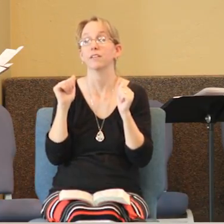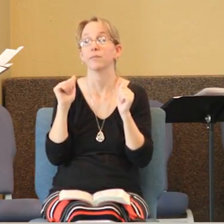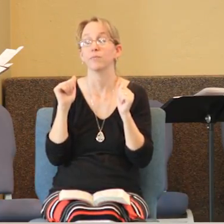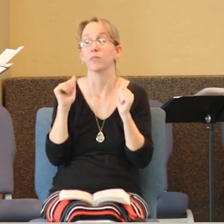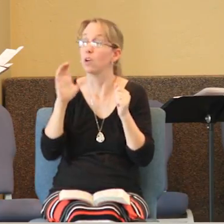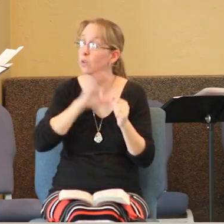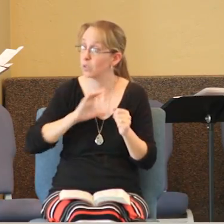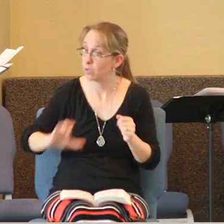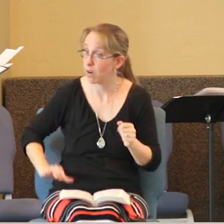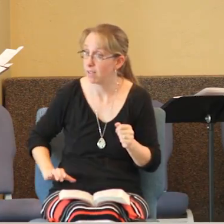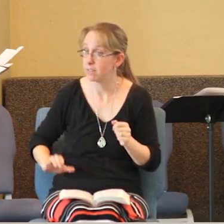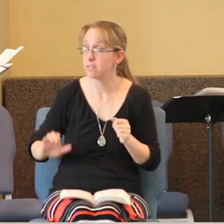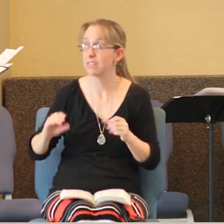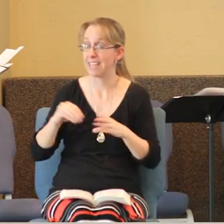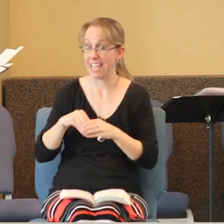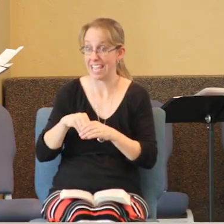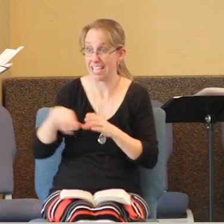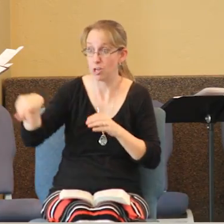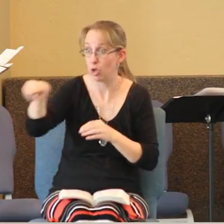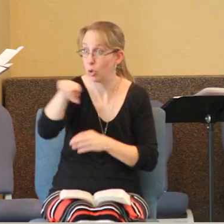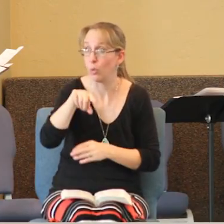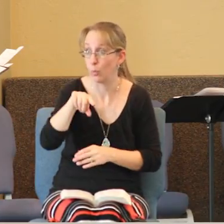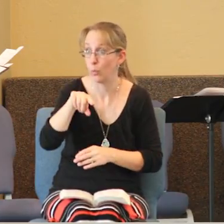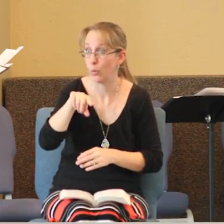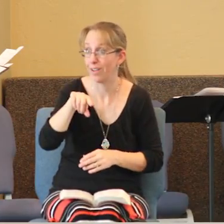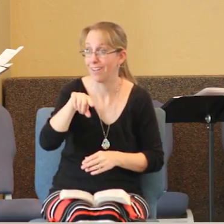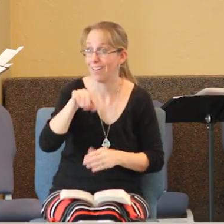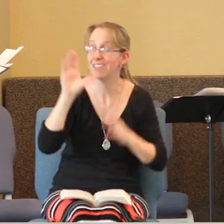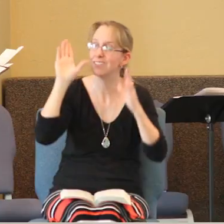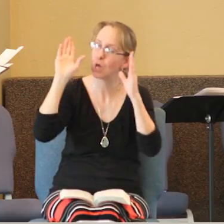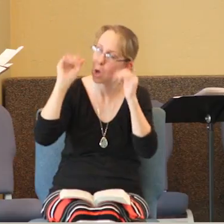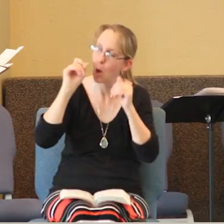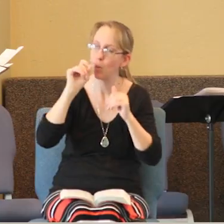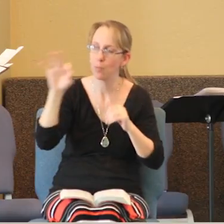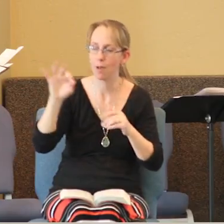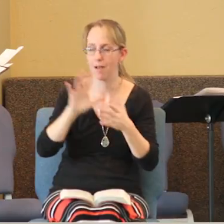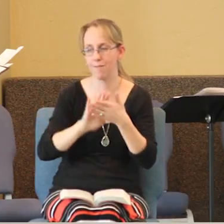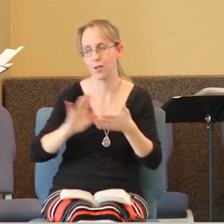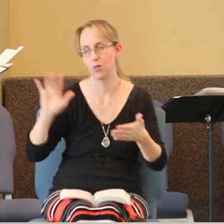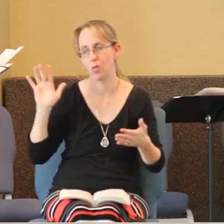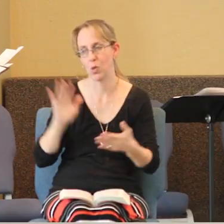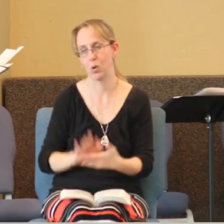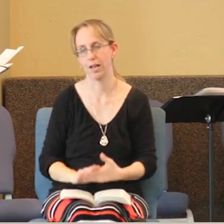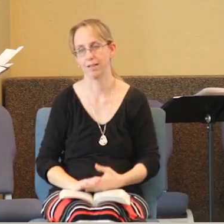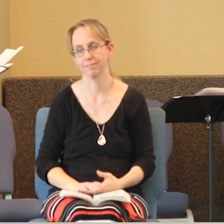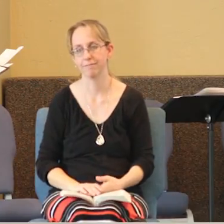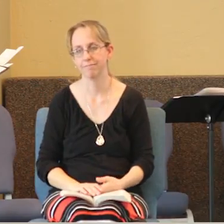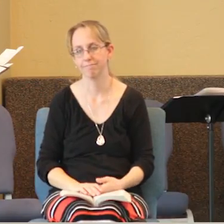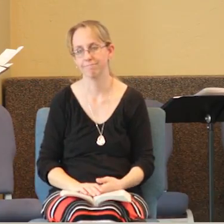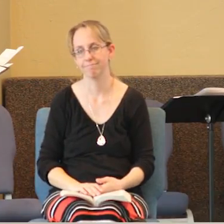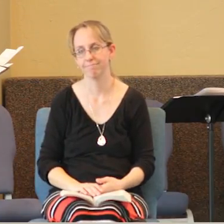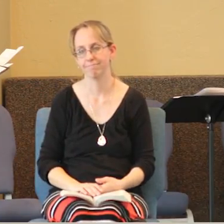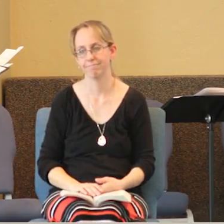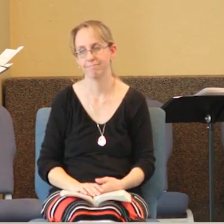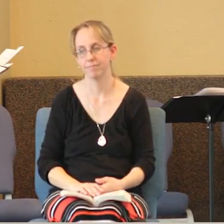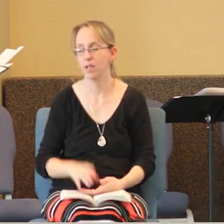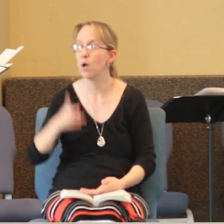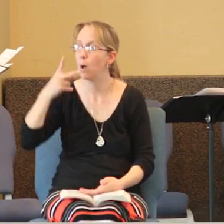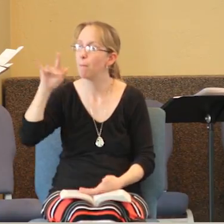Christ in you, the hope of glory. Paul writes that in